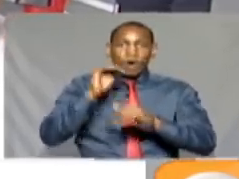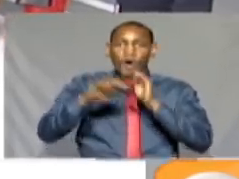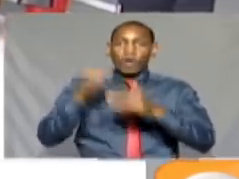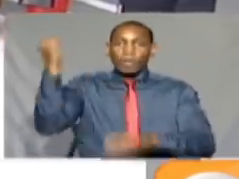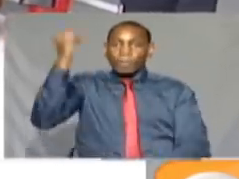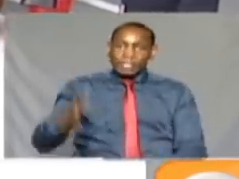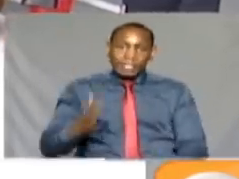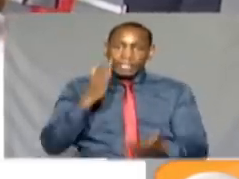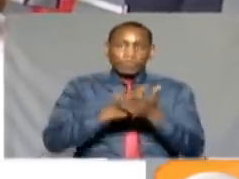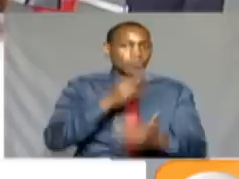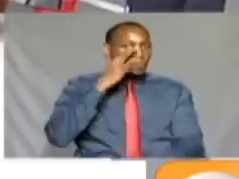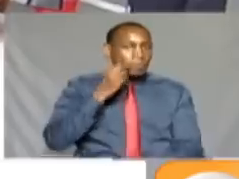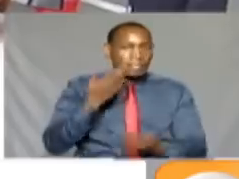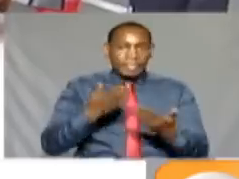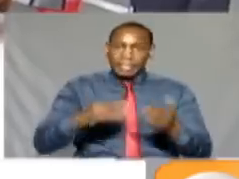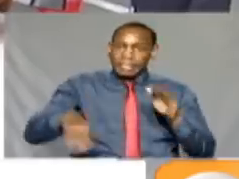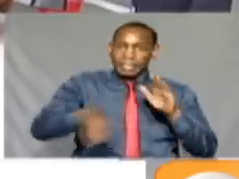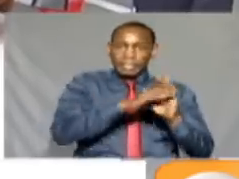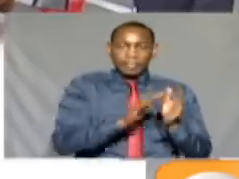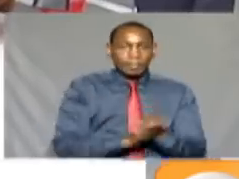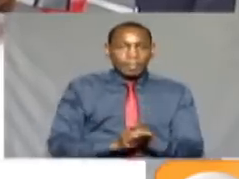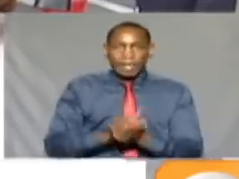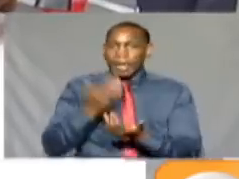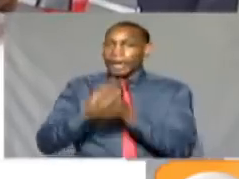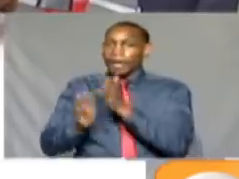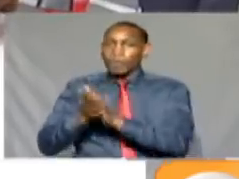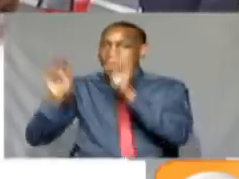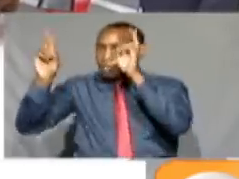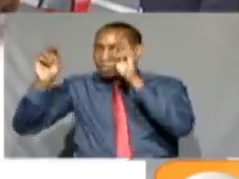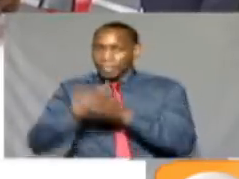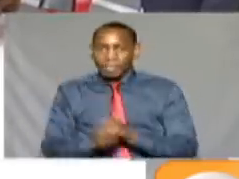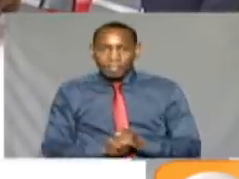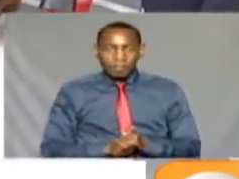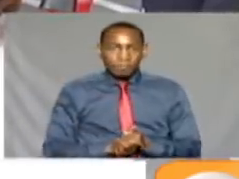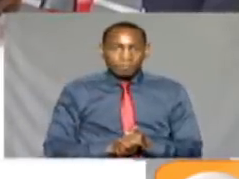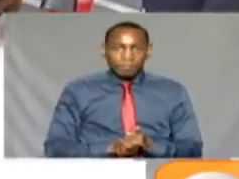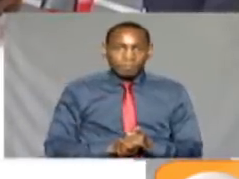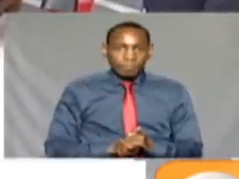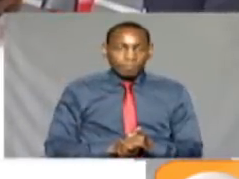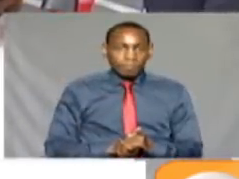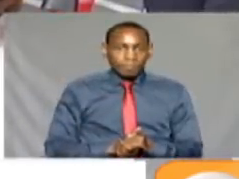That's what we do. So there's no content? Aye, come on.